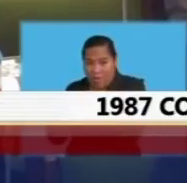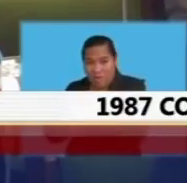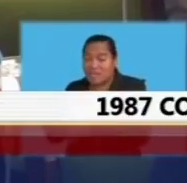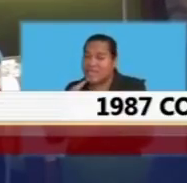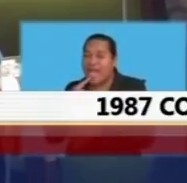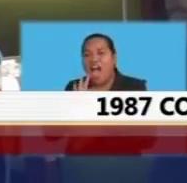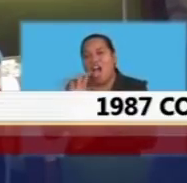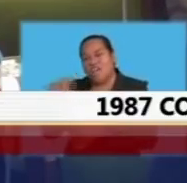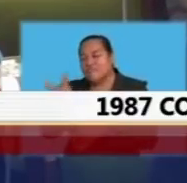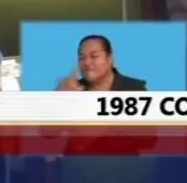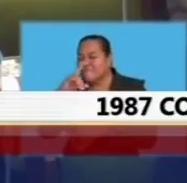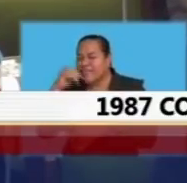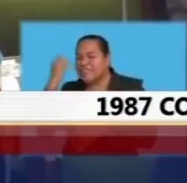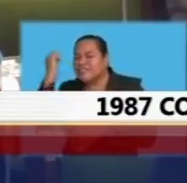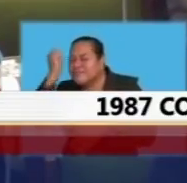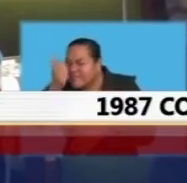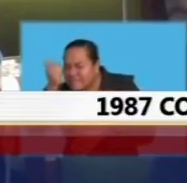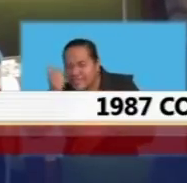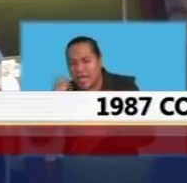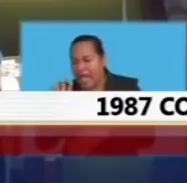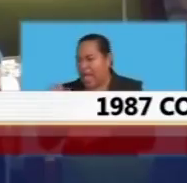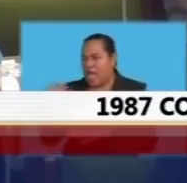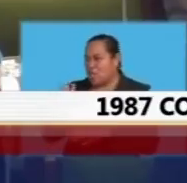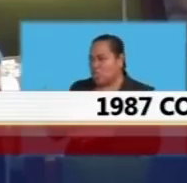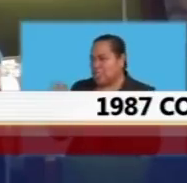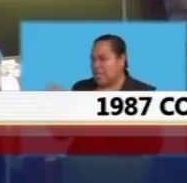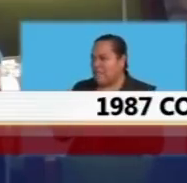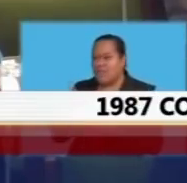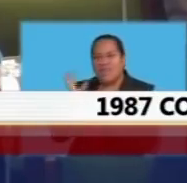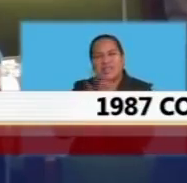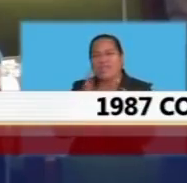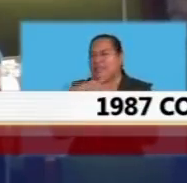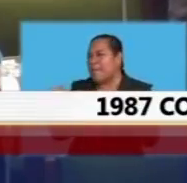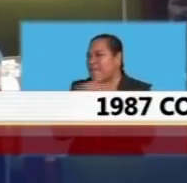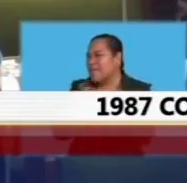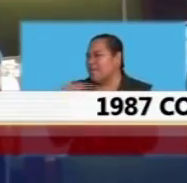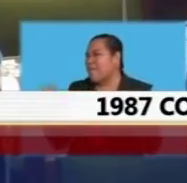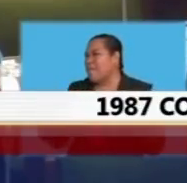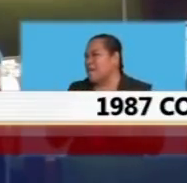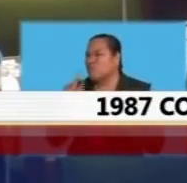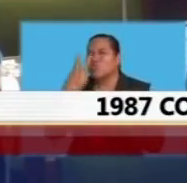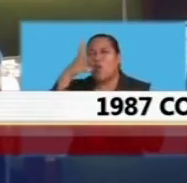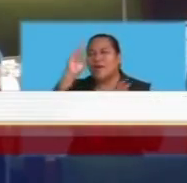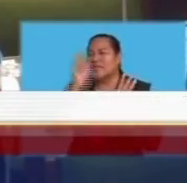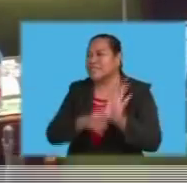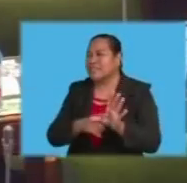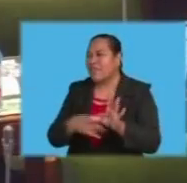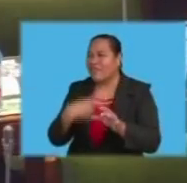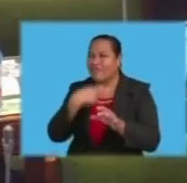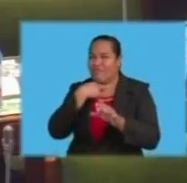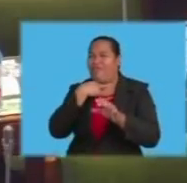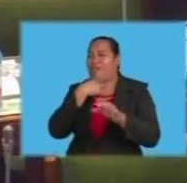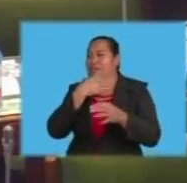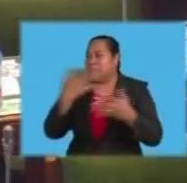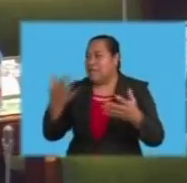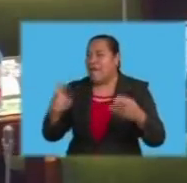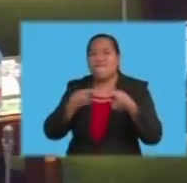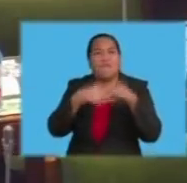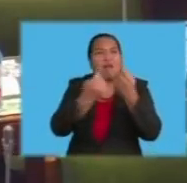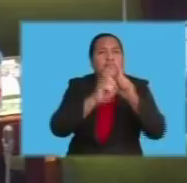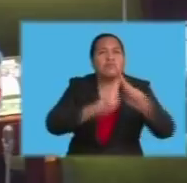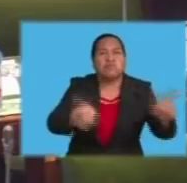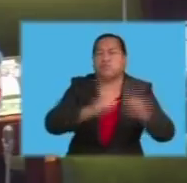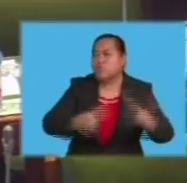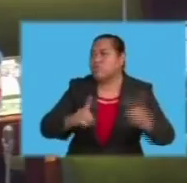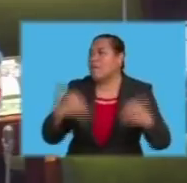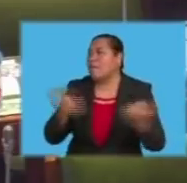alone cannot fix the damage he caused to our nation. The 20 years that this nation was stalled in its development, the families that were broken apart as Fijians fled